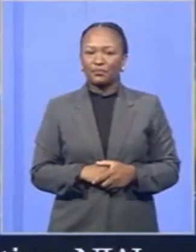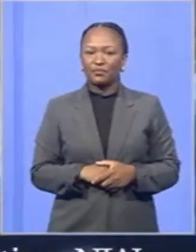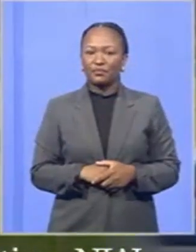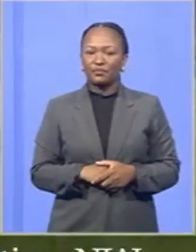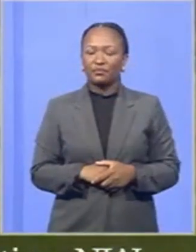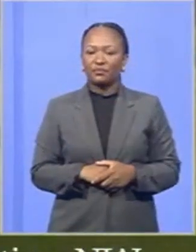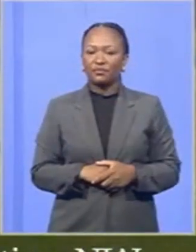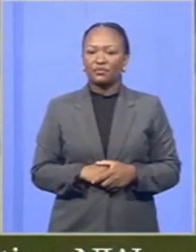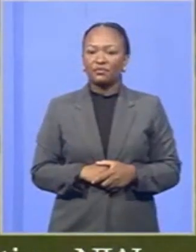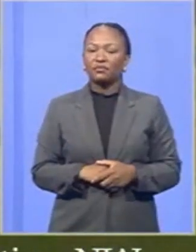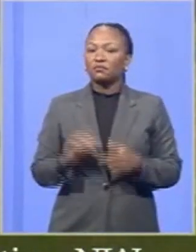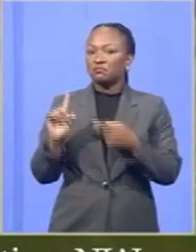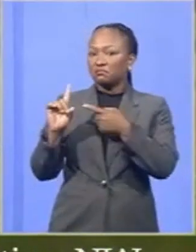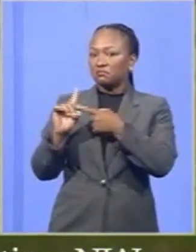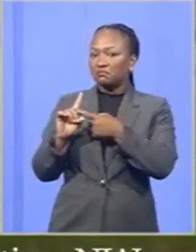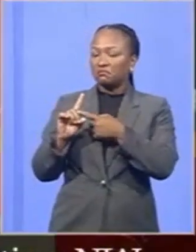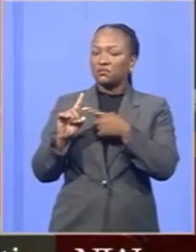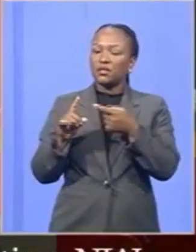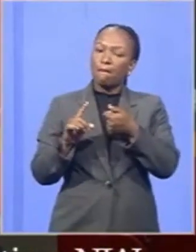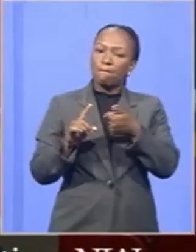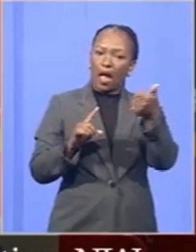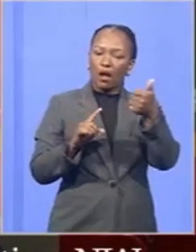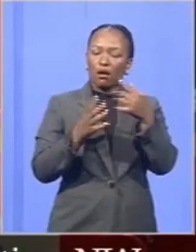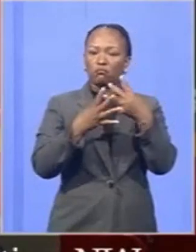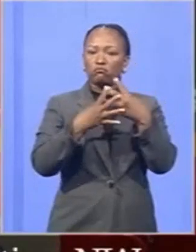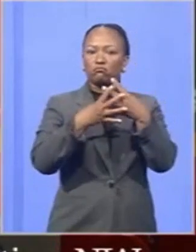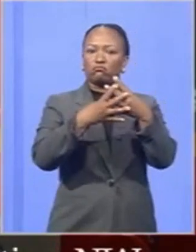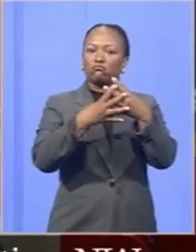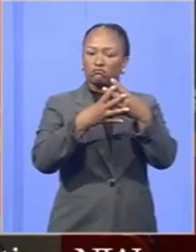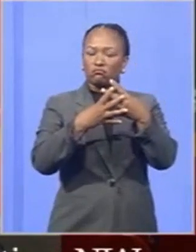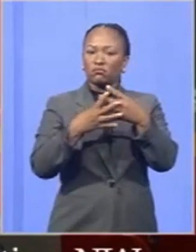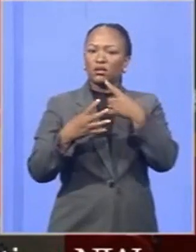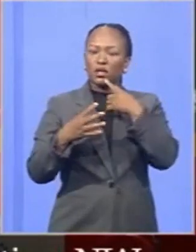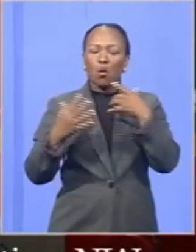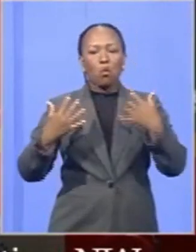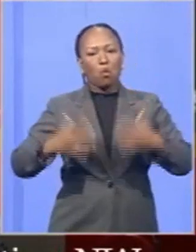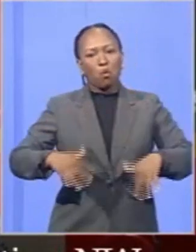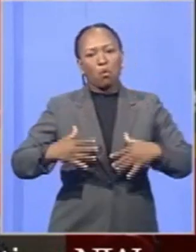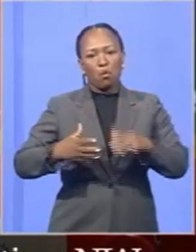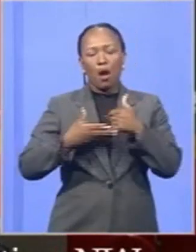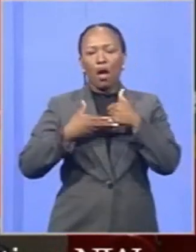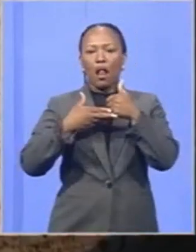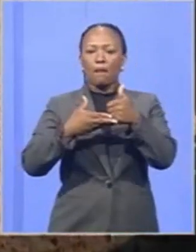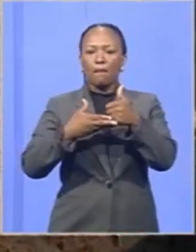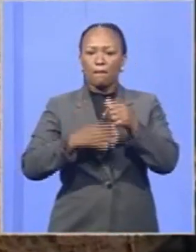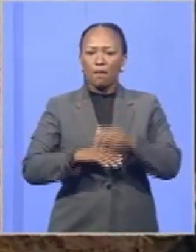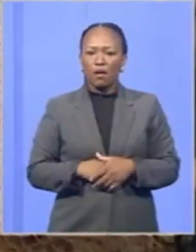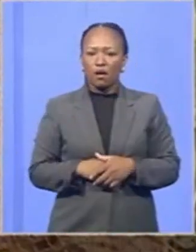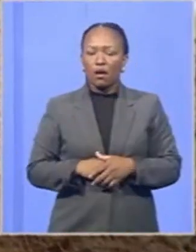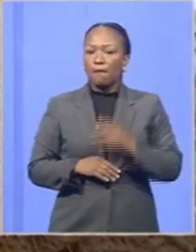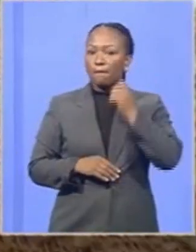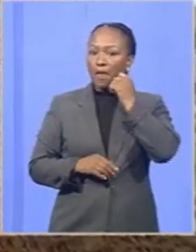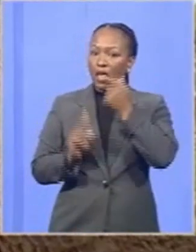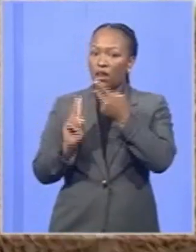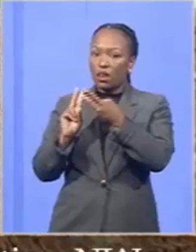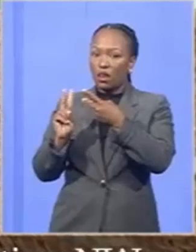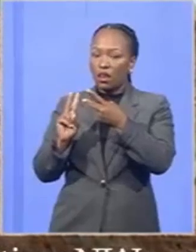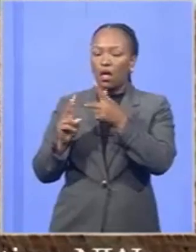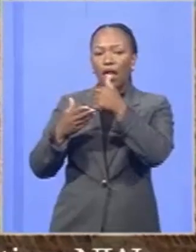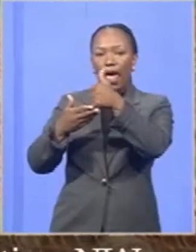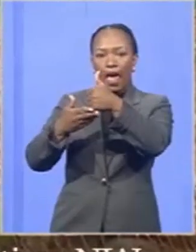boetse kgolegelong ga jana Bagalusi kwa moepong ba tlile fa thusitse thata. I need to give credit to these two gentlemen that came to assist us.